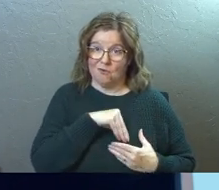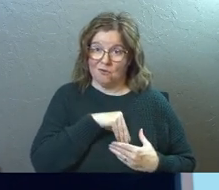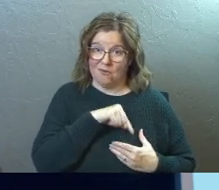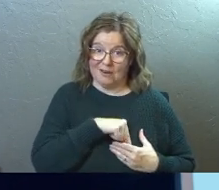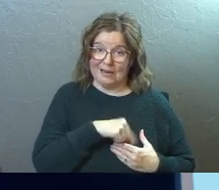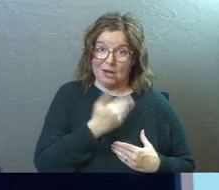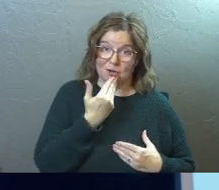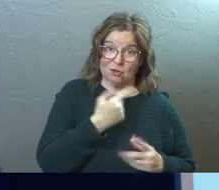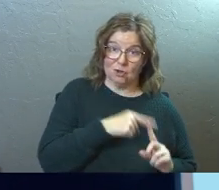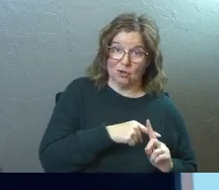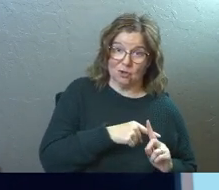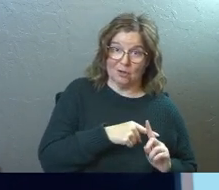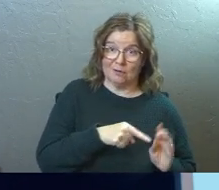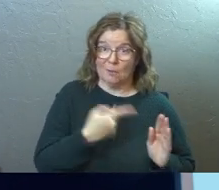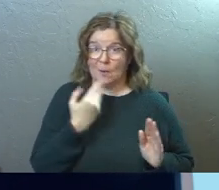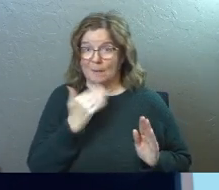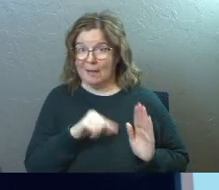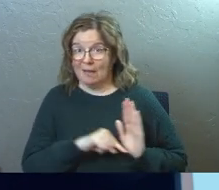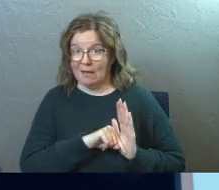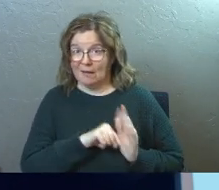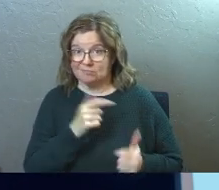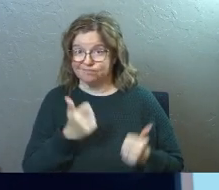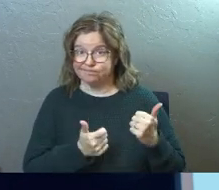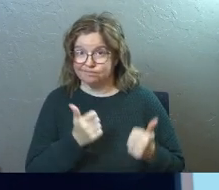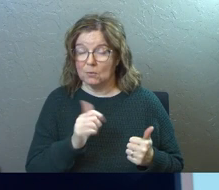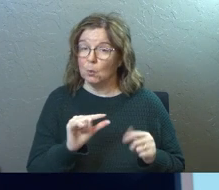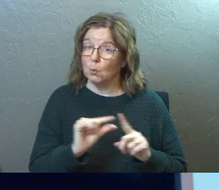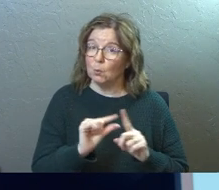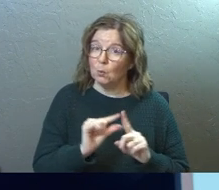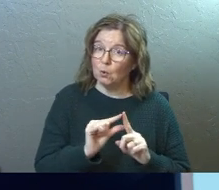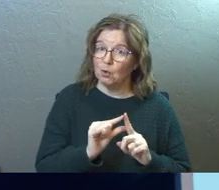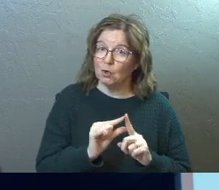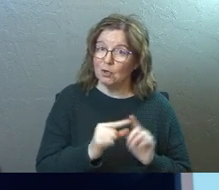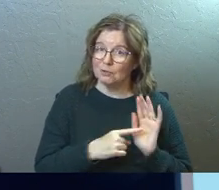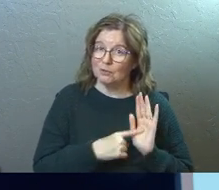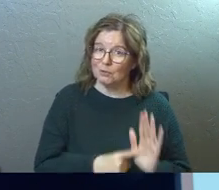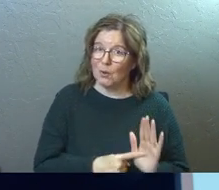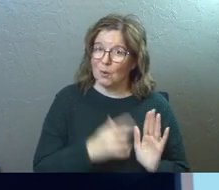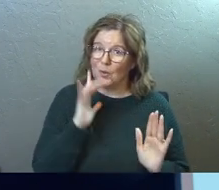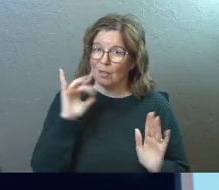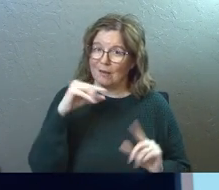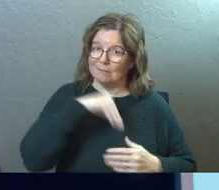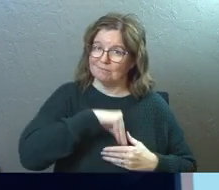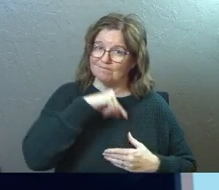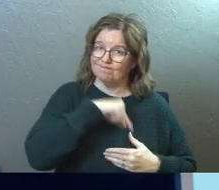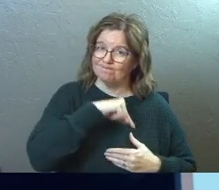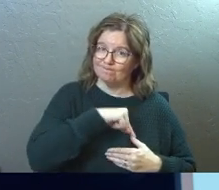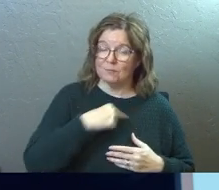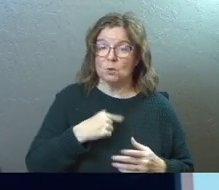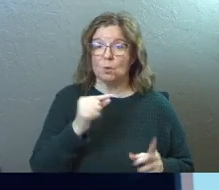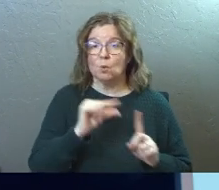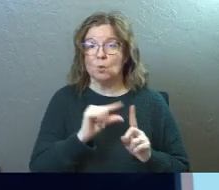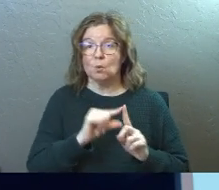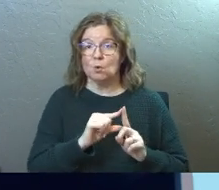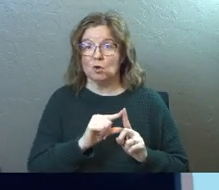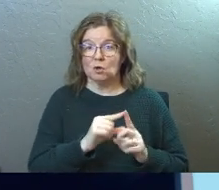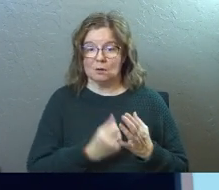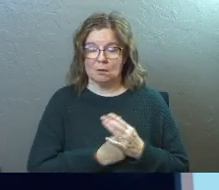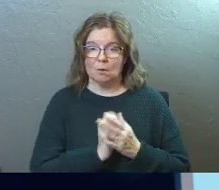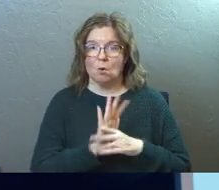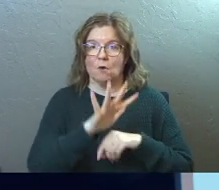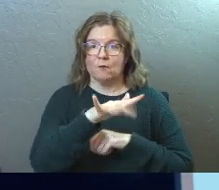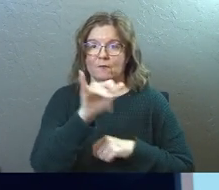and either it's a good treasure or it's a bad treasure. Your words are just the consequences of that. Your words just flow from